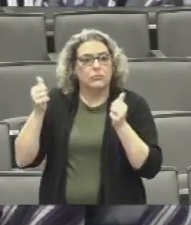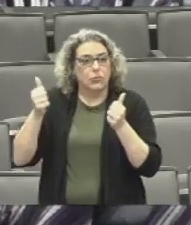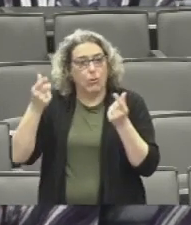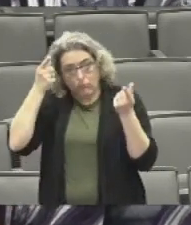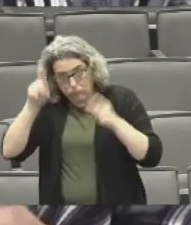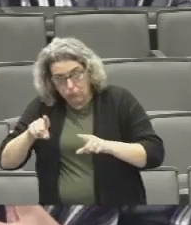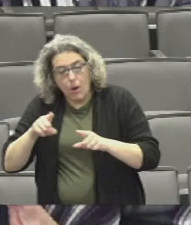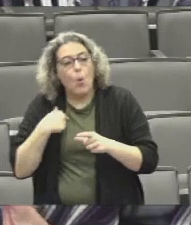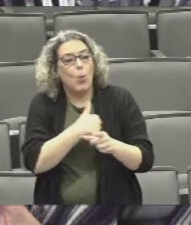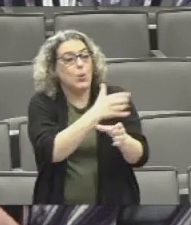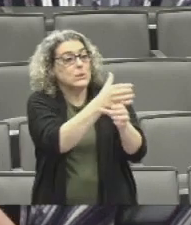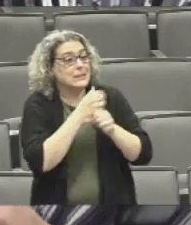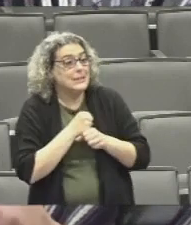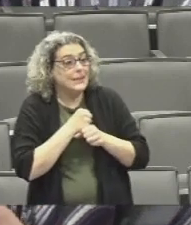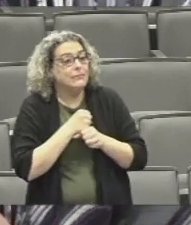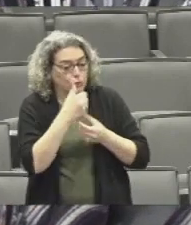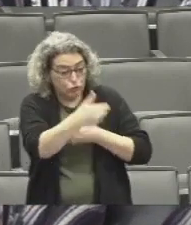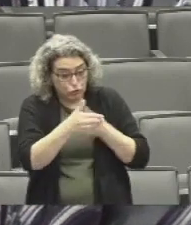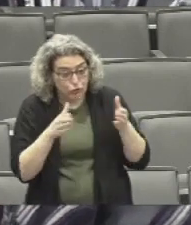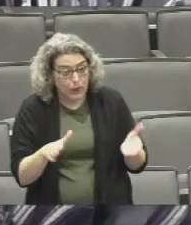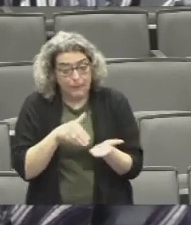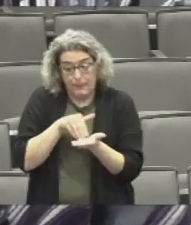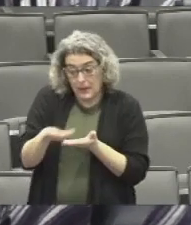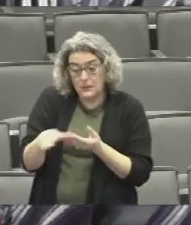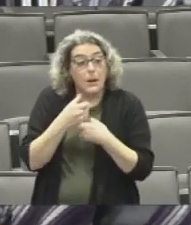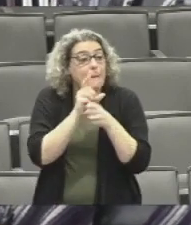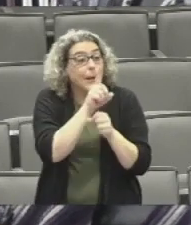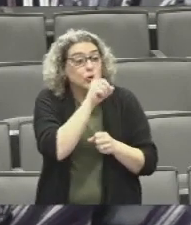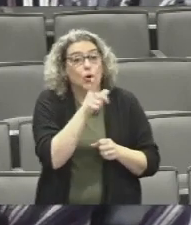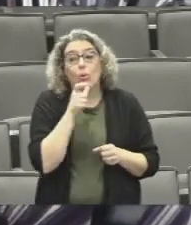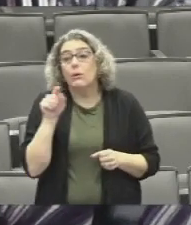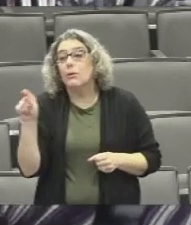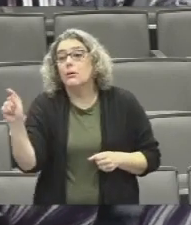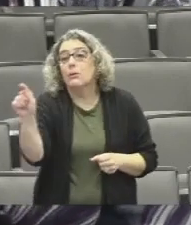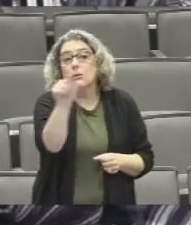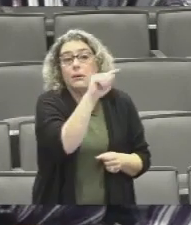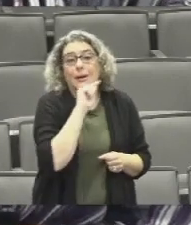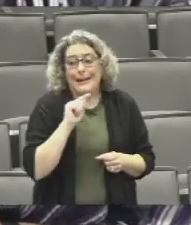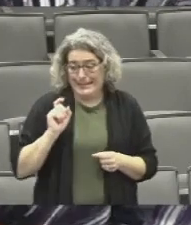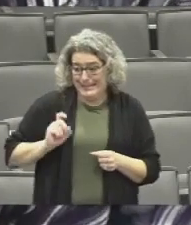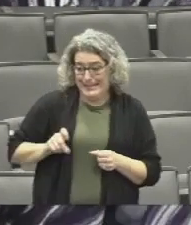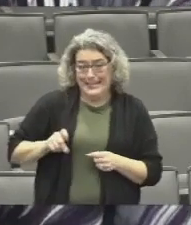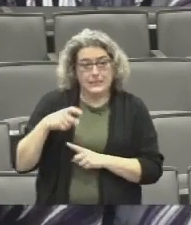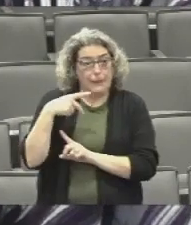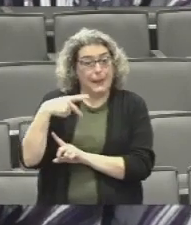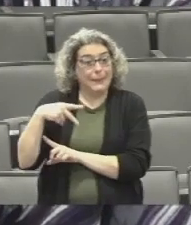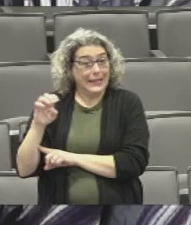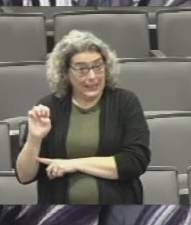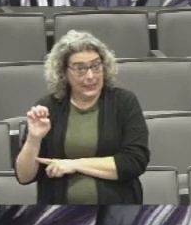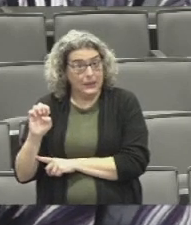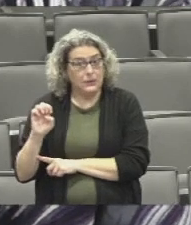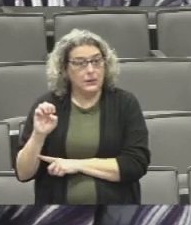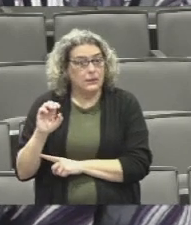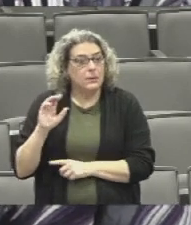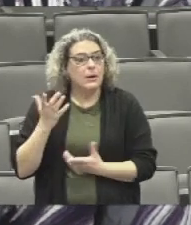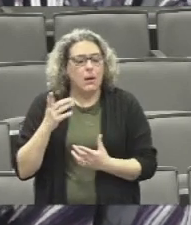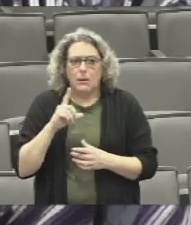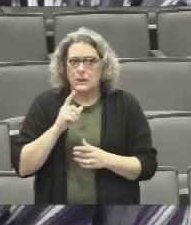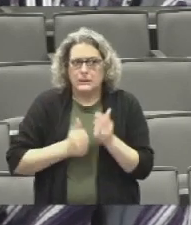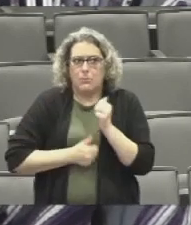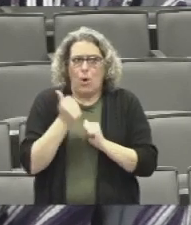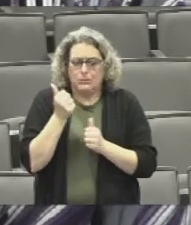are making sure that everyone who requested one, who requested PPE, dependent on